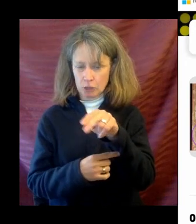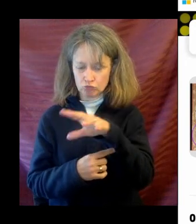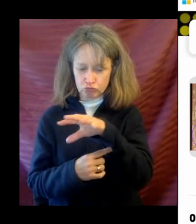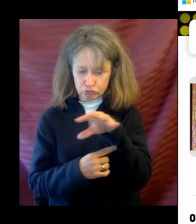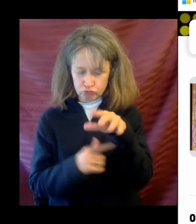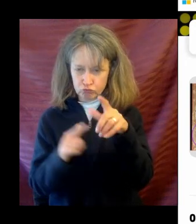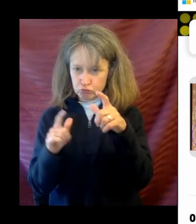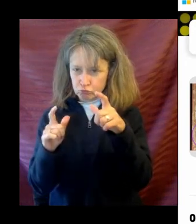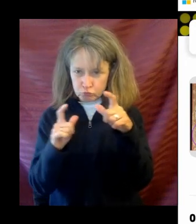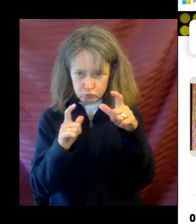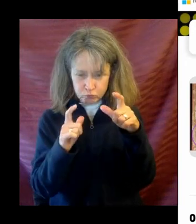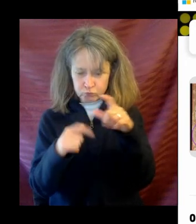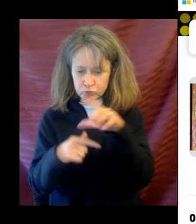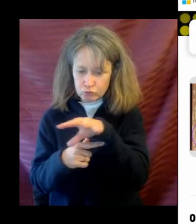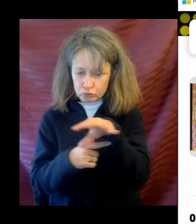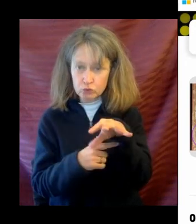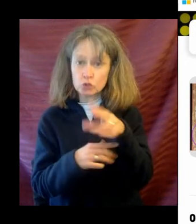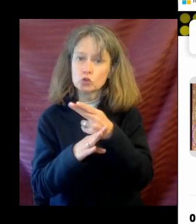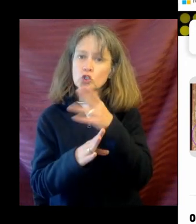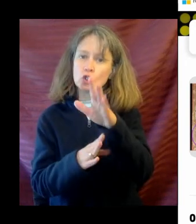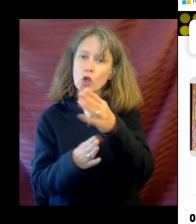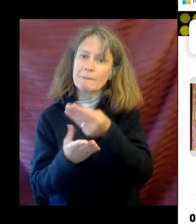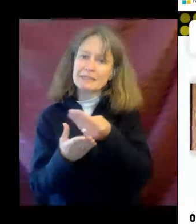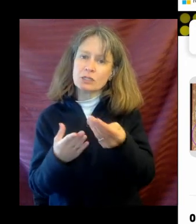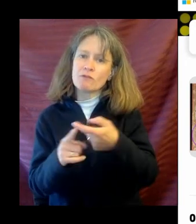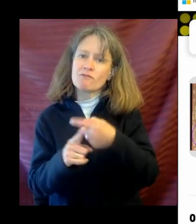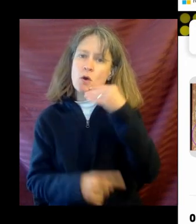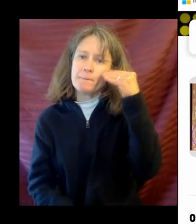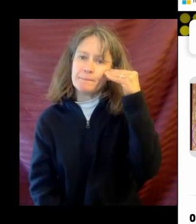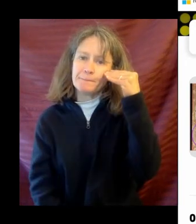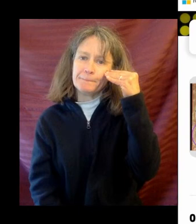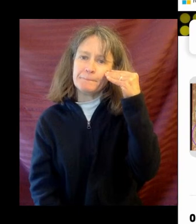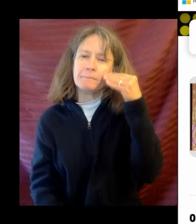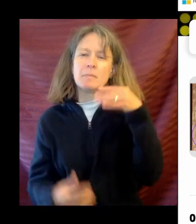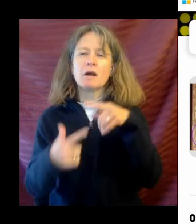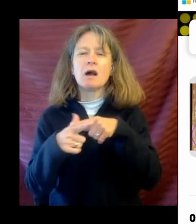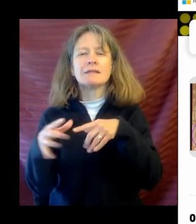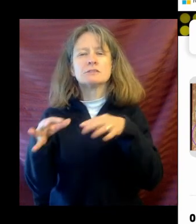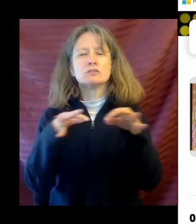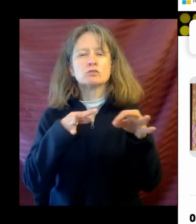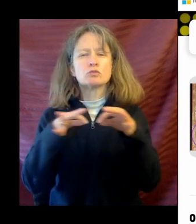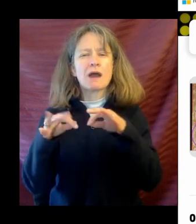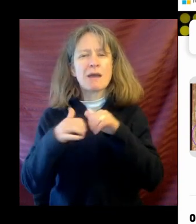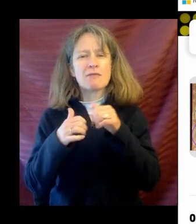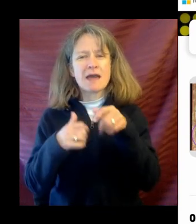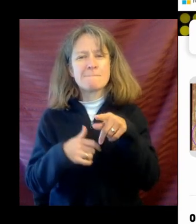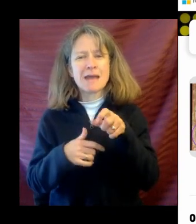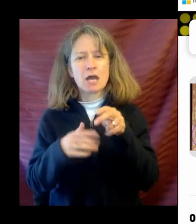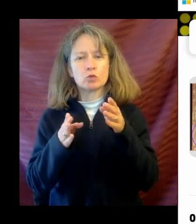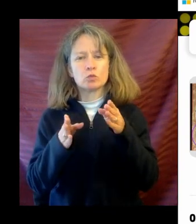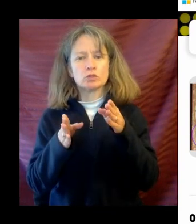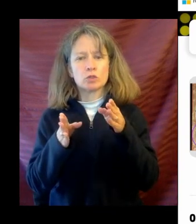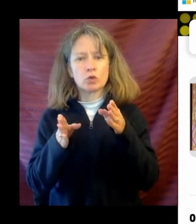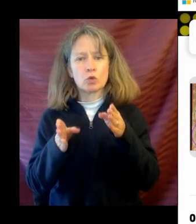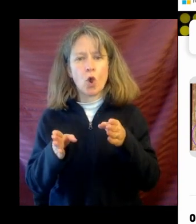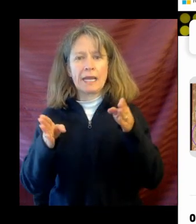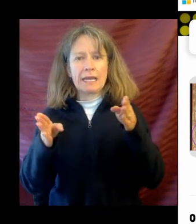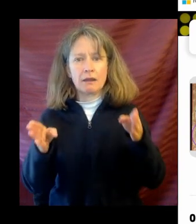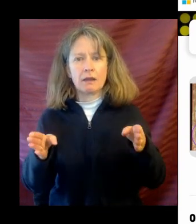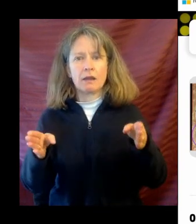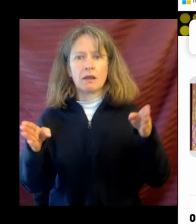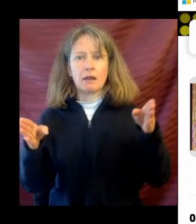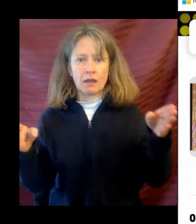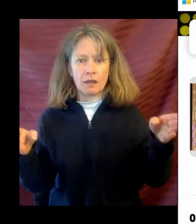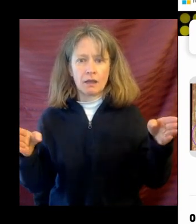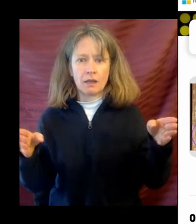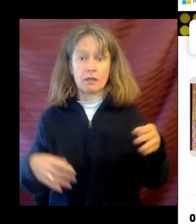own materials at home. Describe how the pattern was growing to you. So you could say,